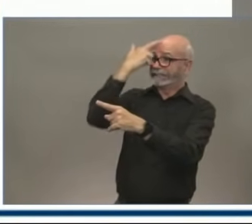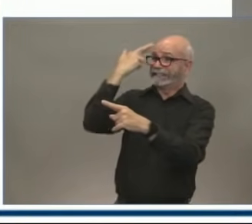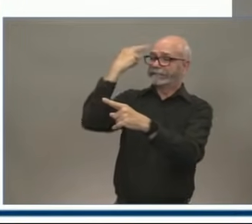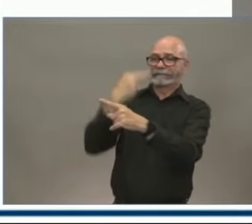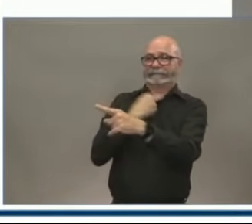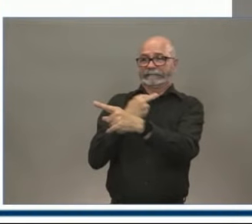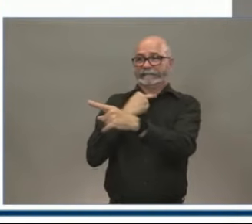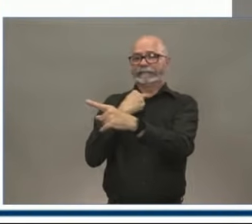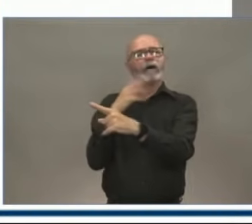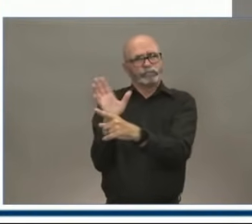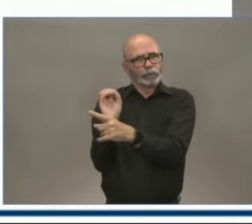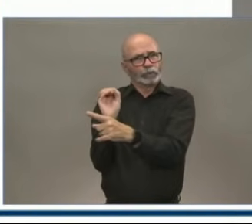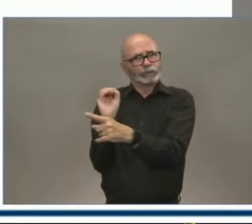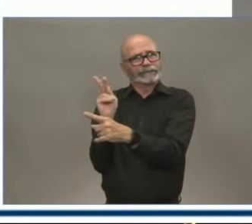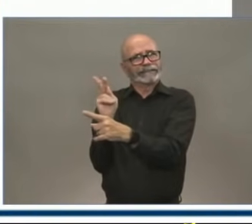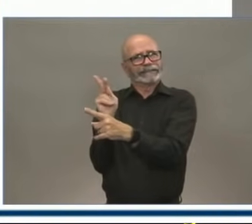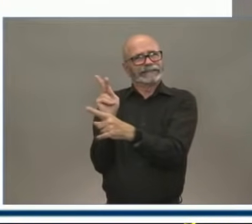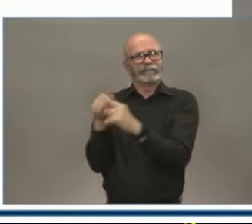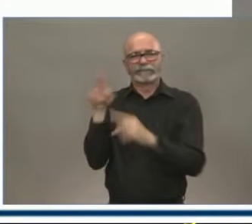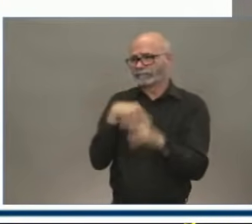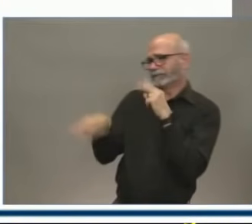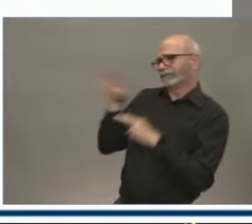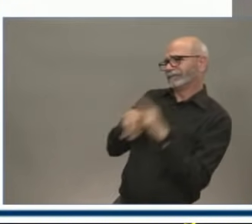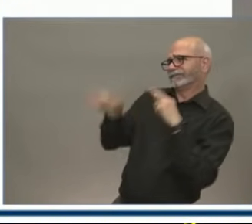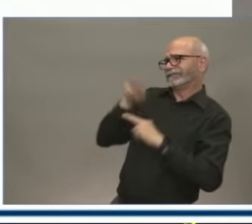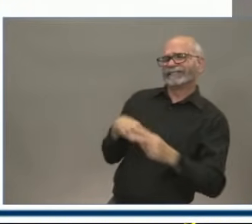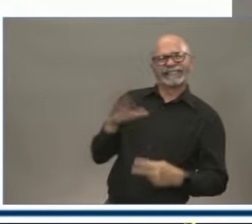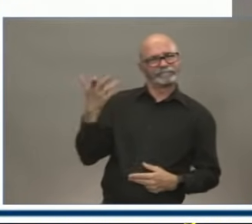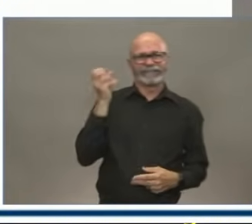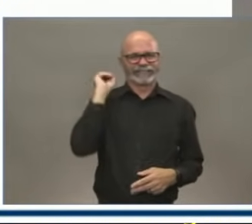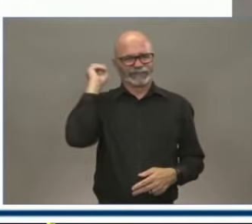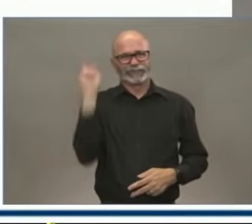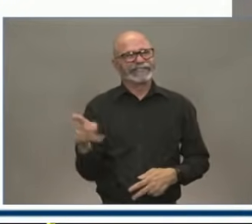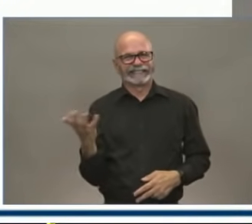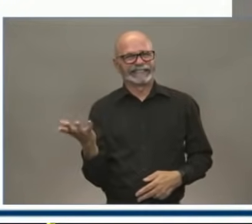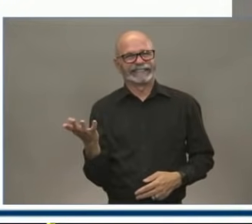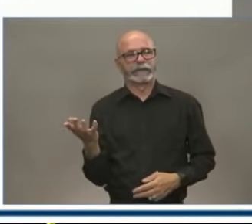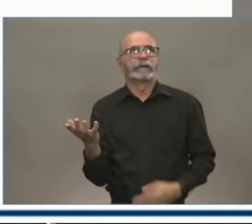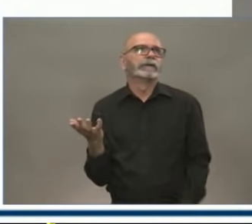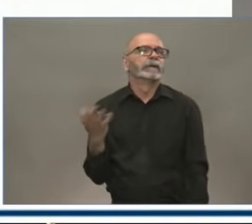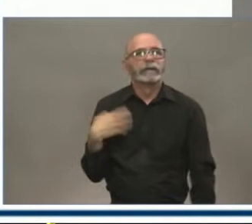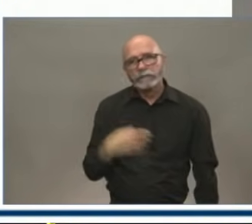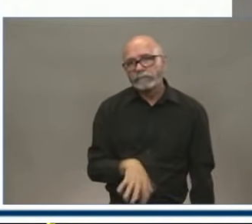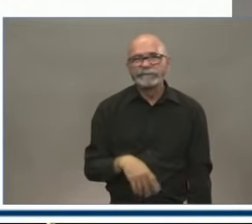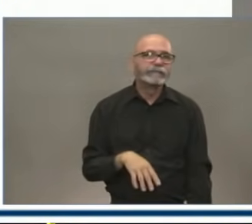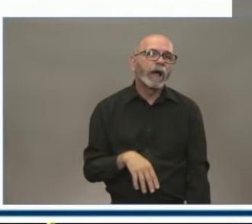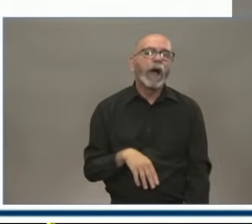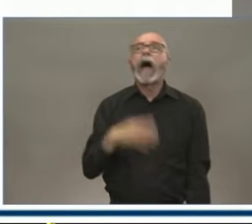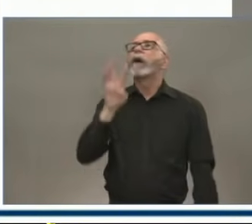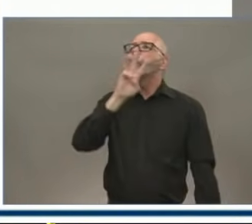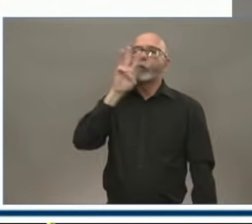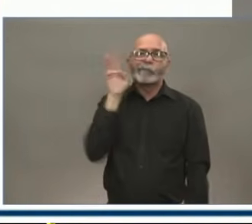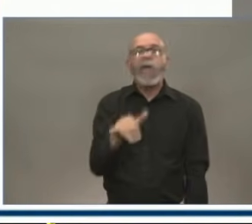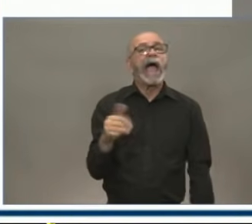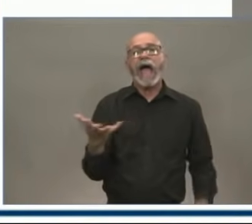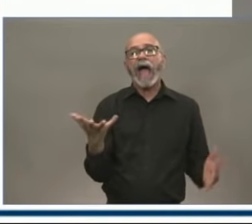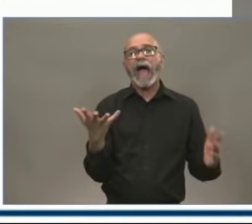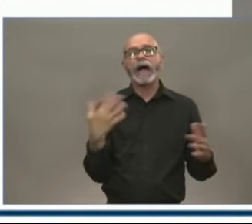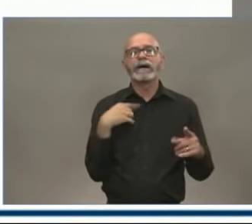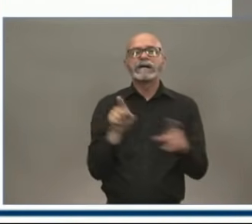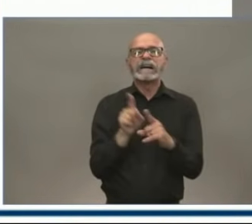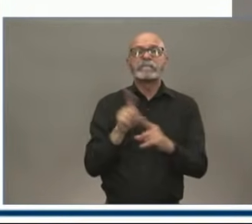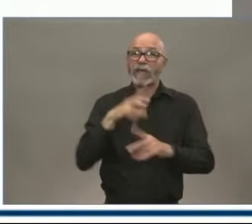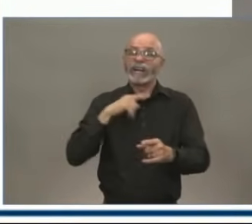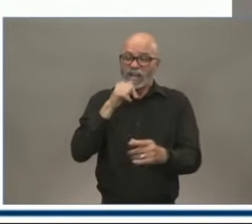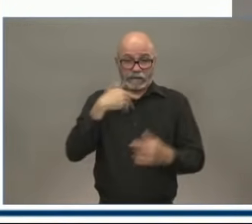respect that. We have, like anybody else with a disability, we have to have accommodations. And I would argue, why do we have to police something when it's not that hard